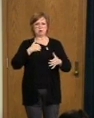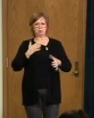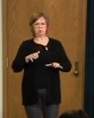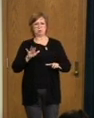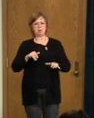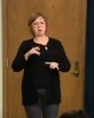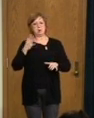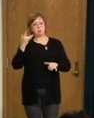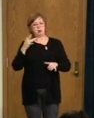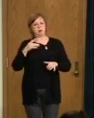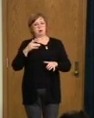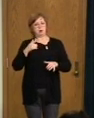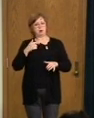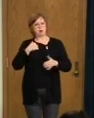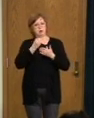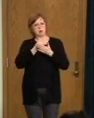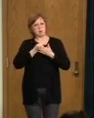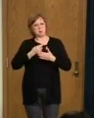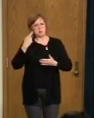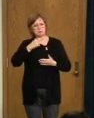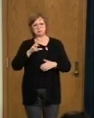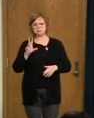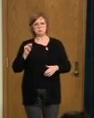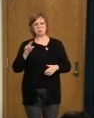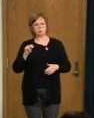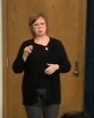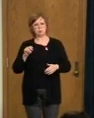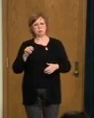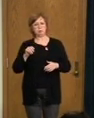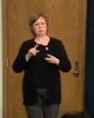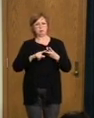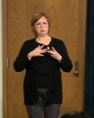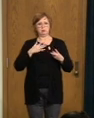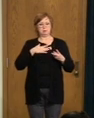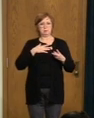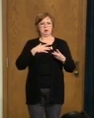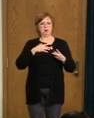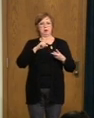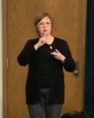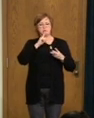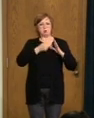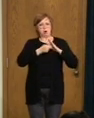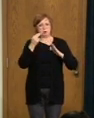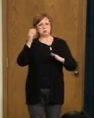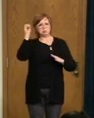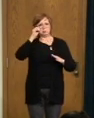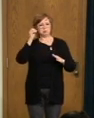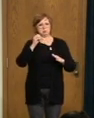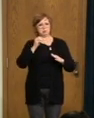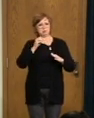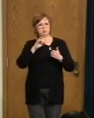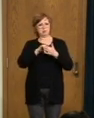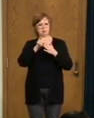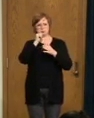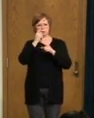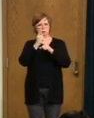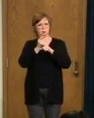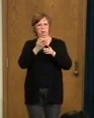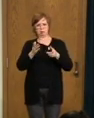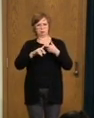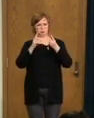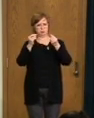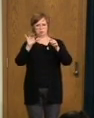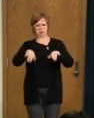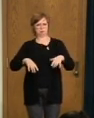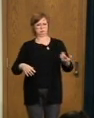suggested. I don't believe it's the right thing to do. A circuit breaker or a lockdown, I mean, in saying that, it